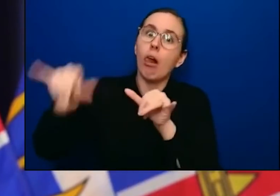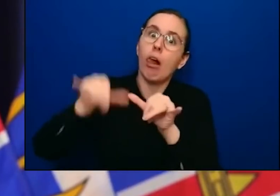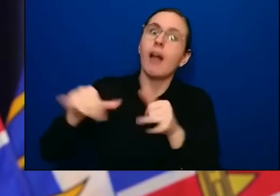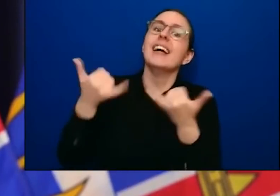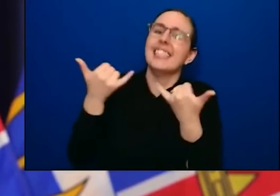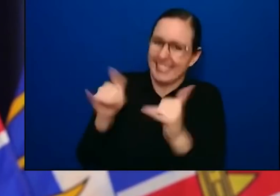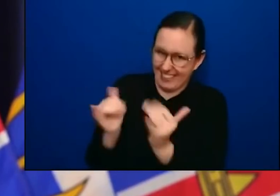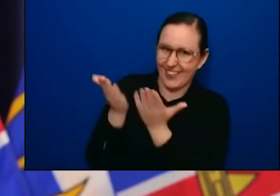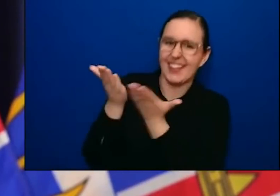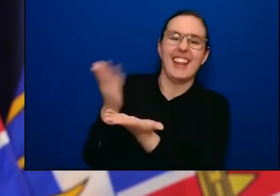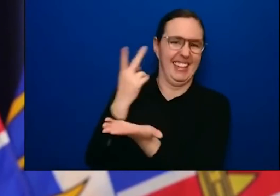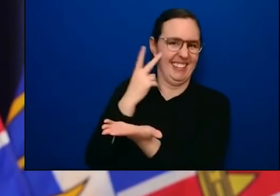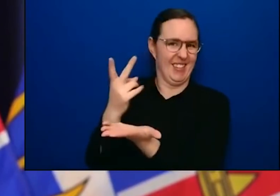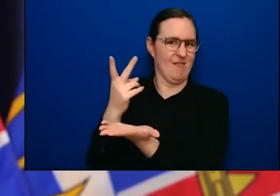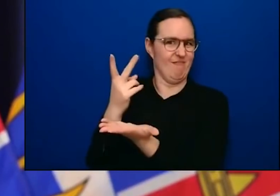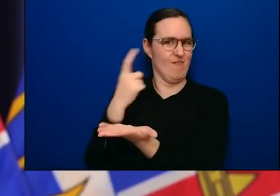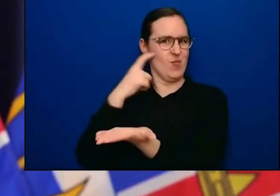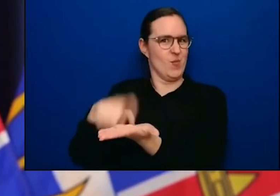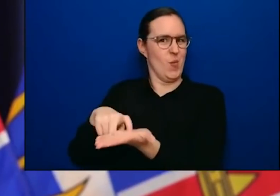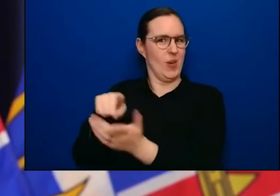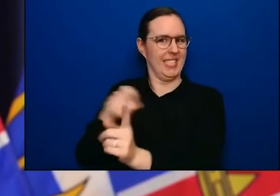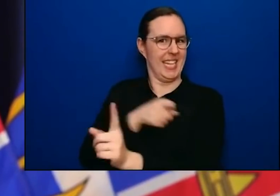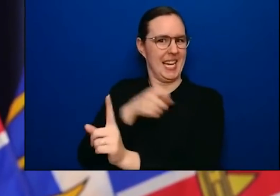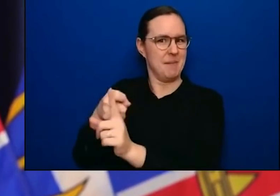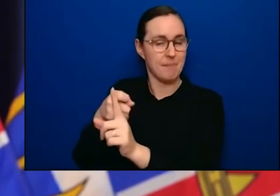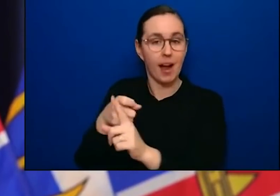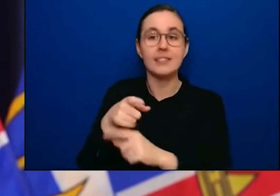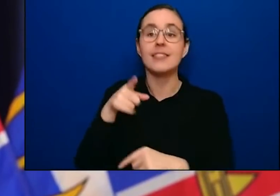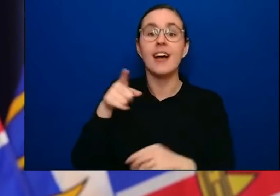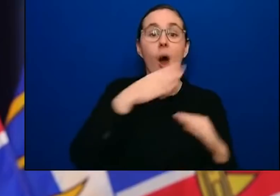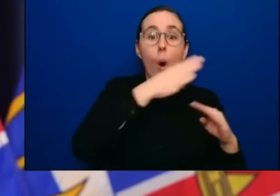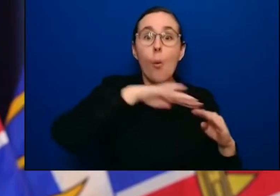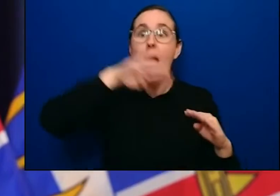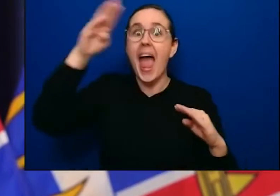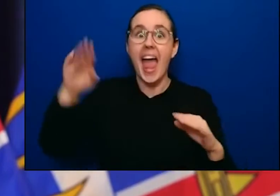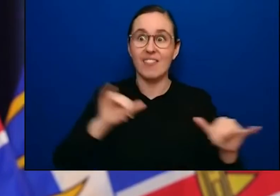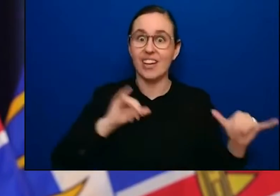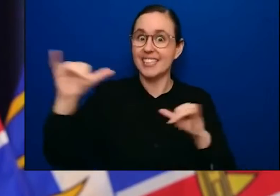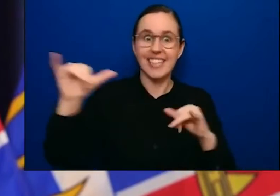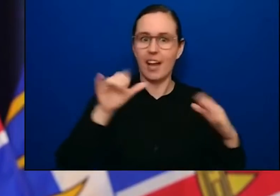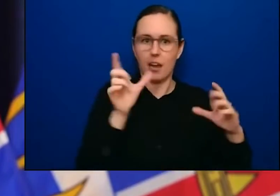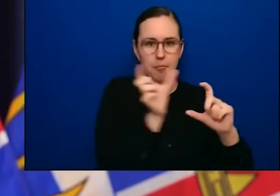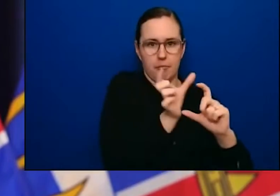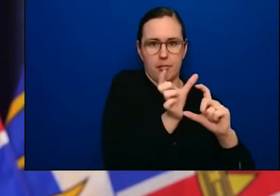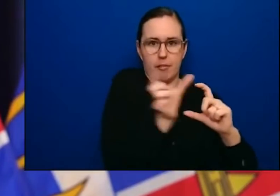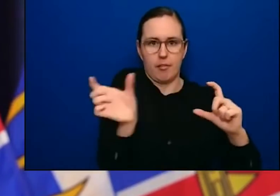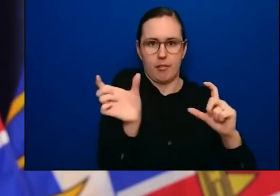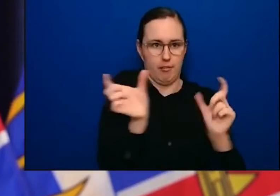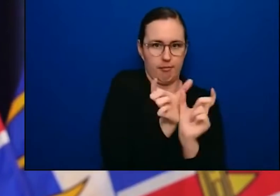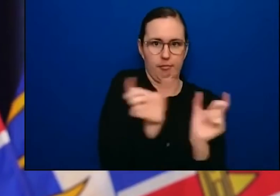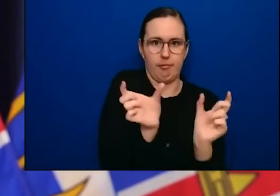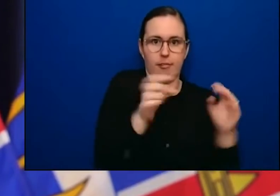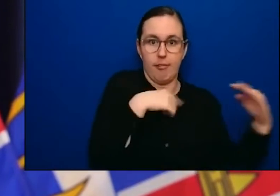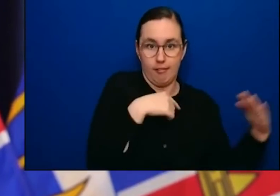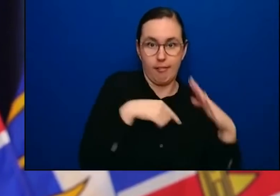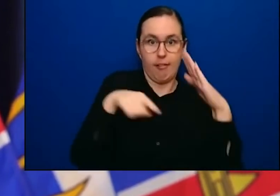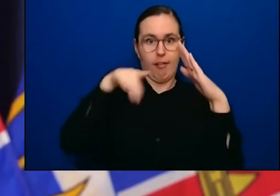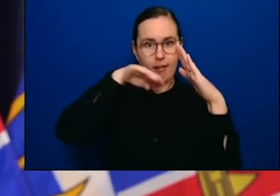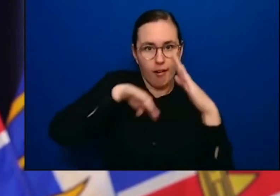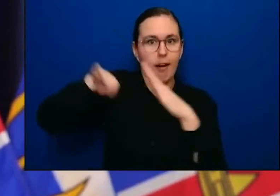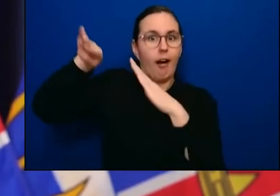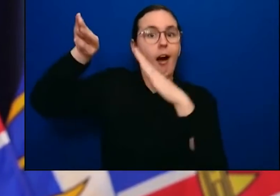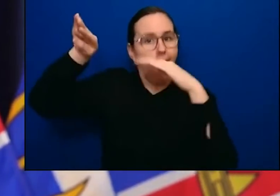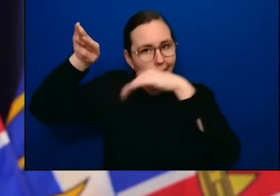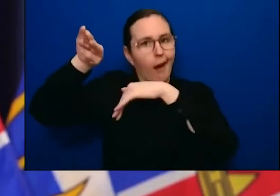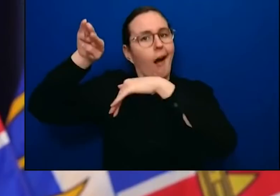going down more slowly. And the proportion of people in hospital is a little bit higher, but we've seen turning